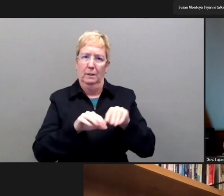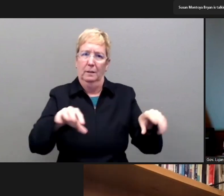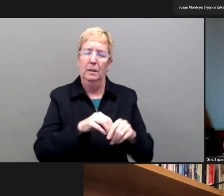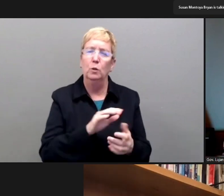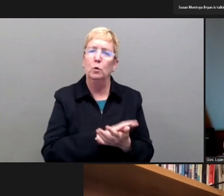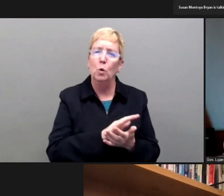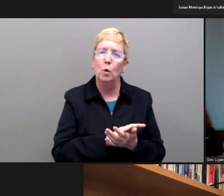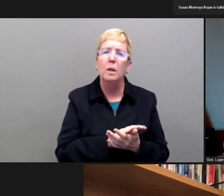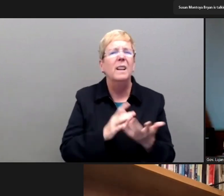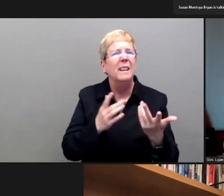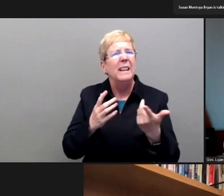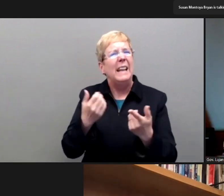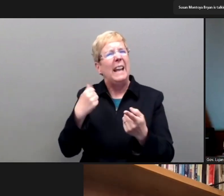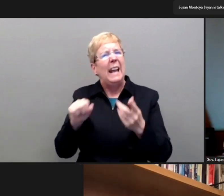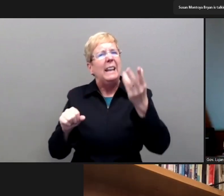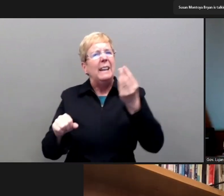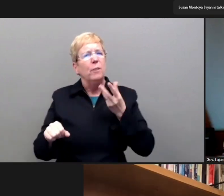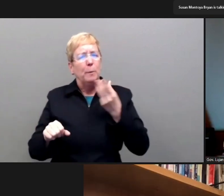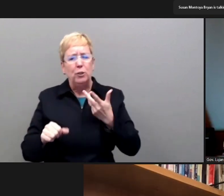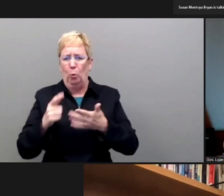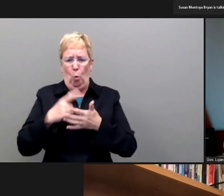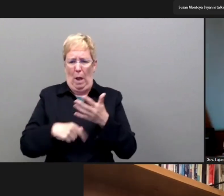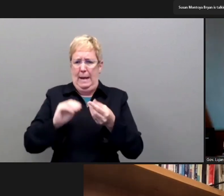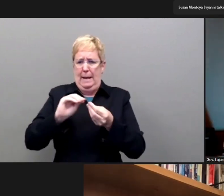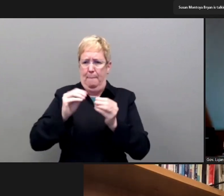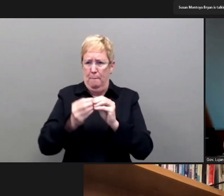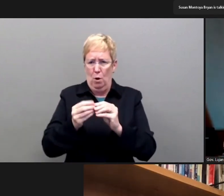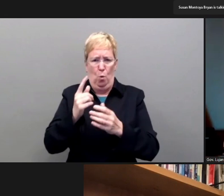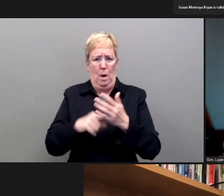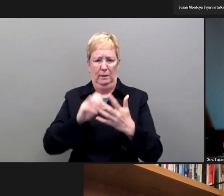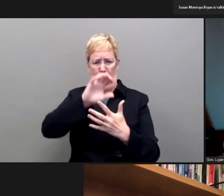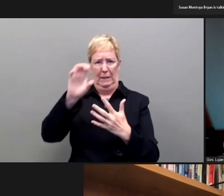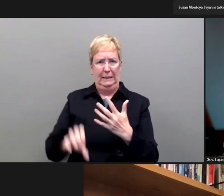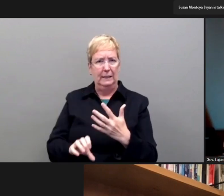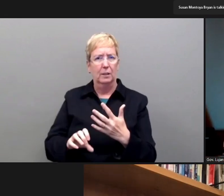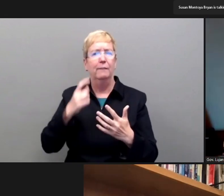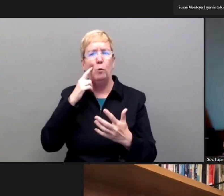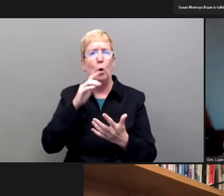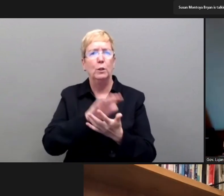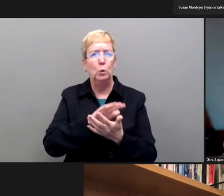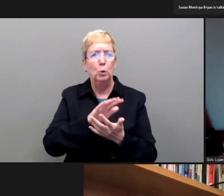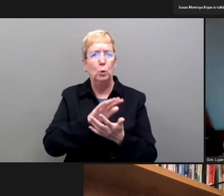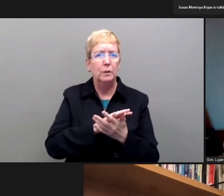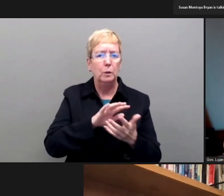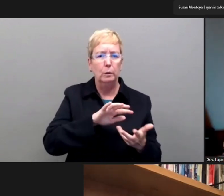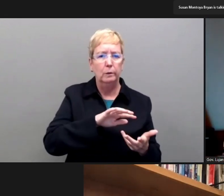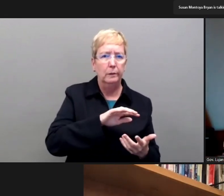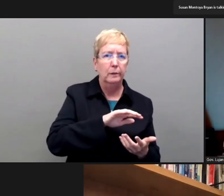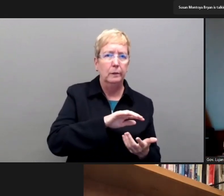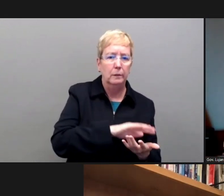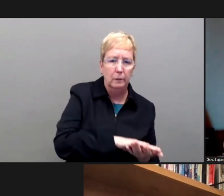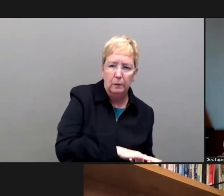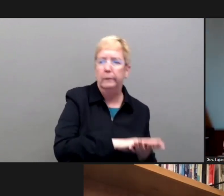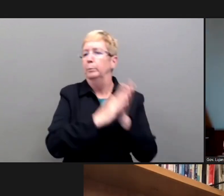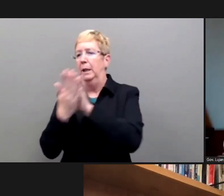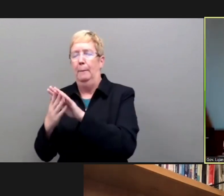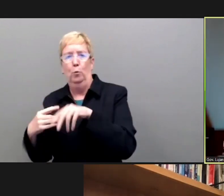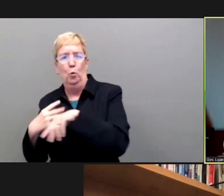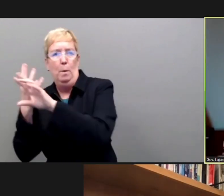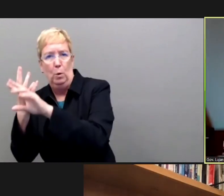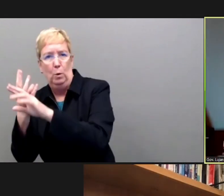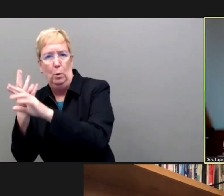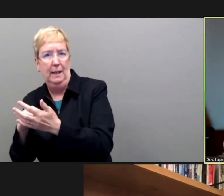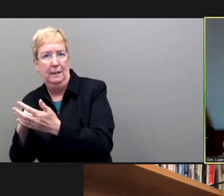trigger them to go back to virtual as opposed to in person, and whether we toughen that up or relax that? Thank you. Well,